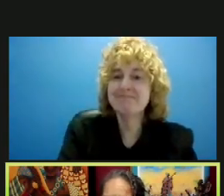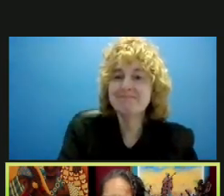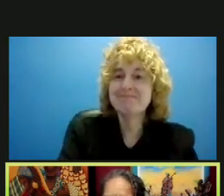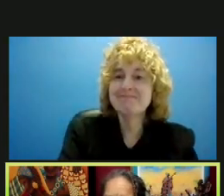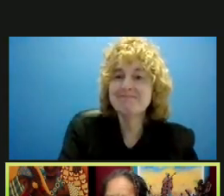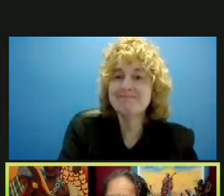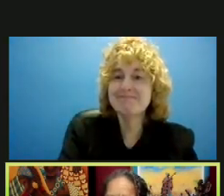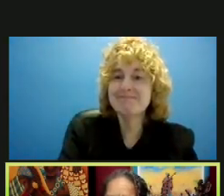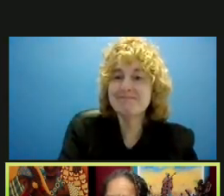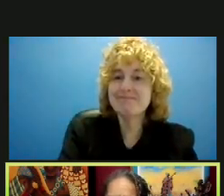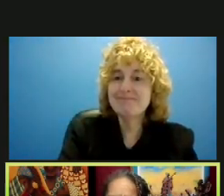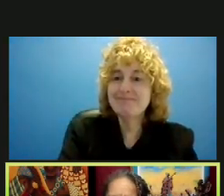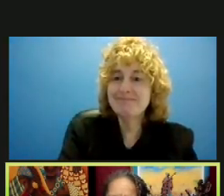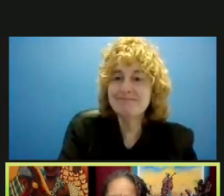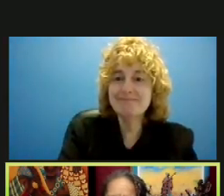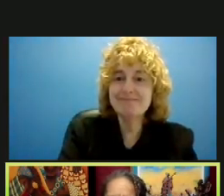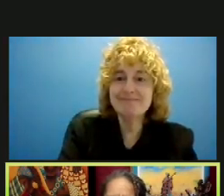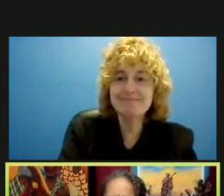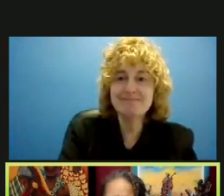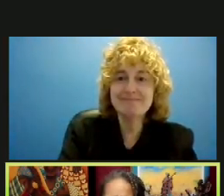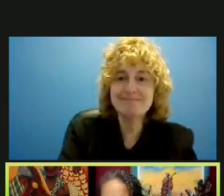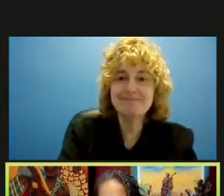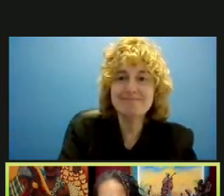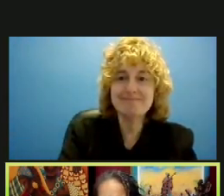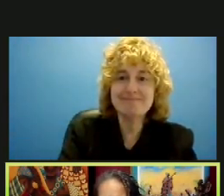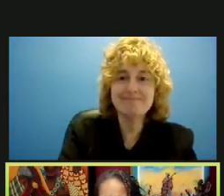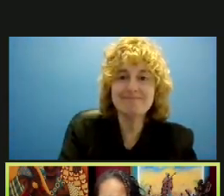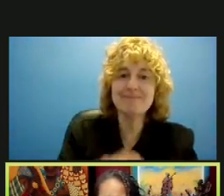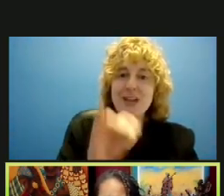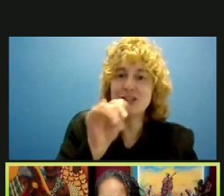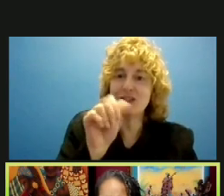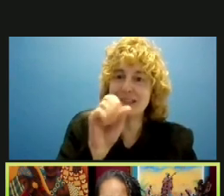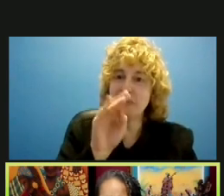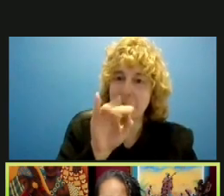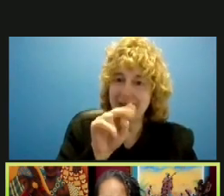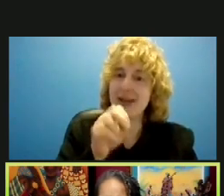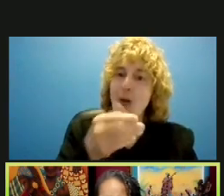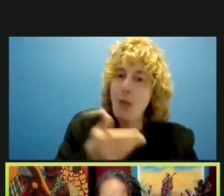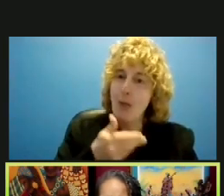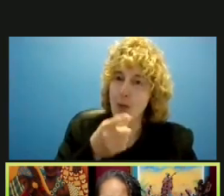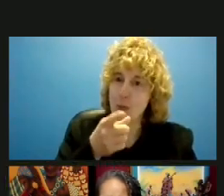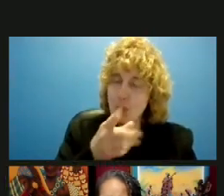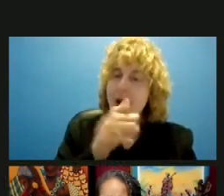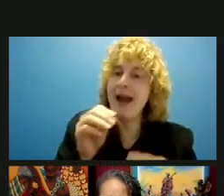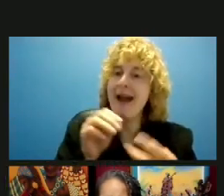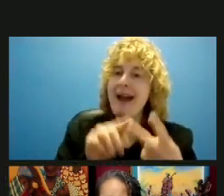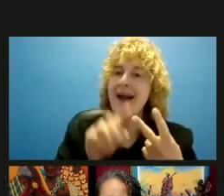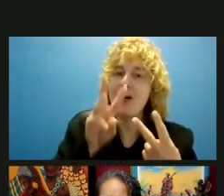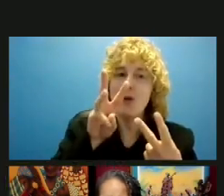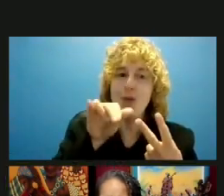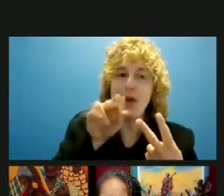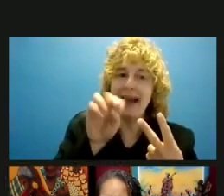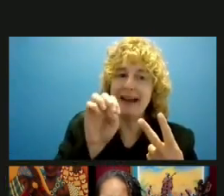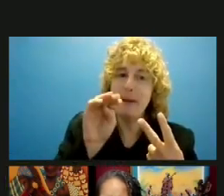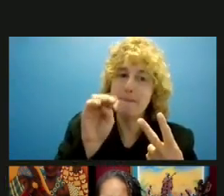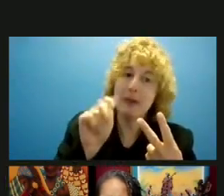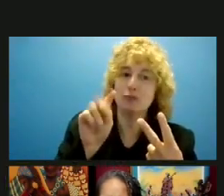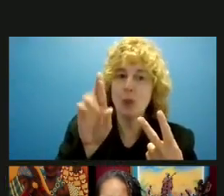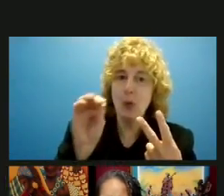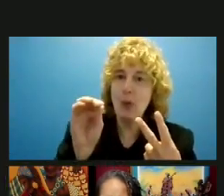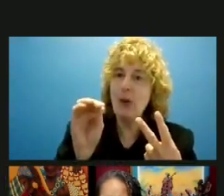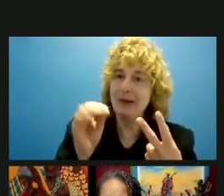Jasmine, welcome, uh, and welcome you and Wayne Metro back to the program. Hi, thanks for having me. I'm super excited to